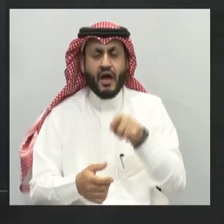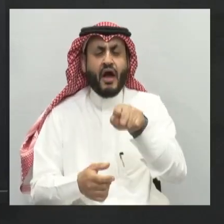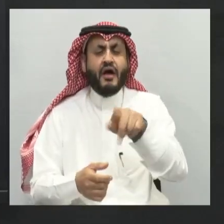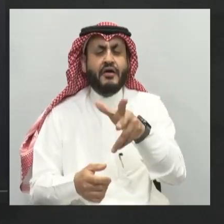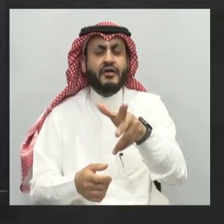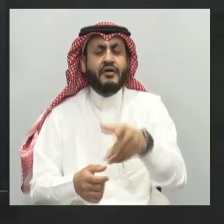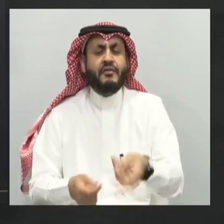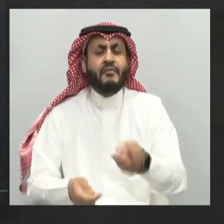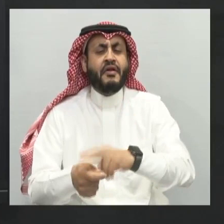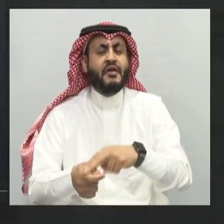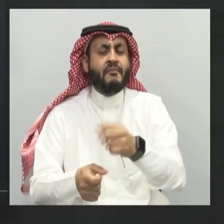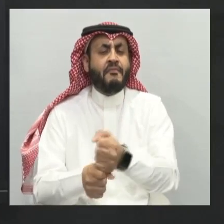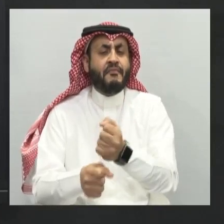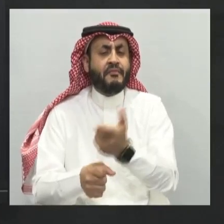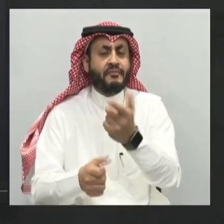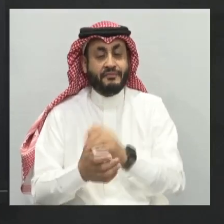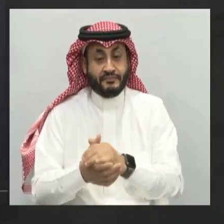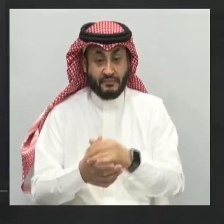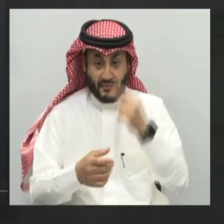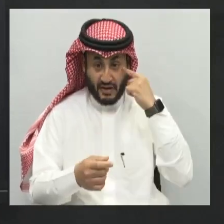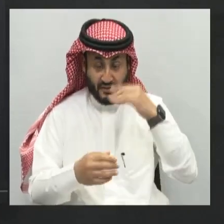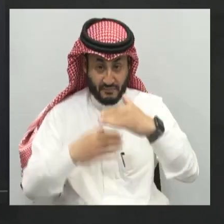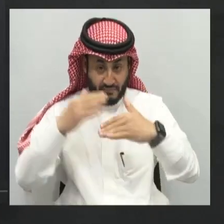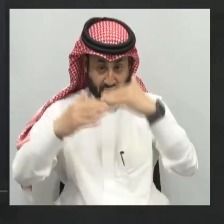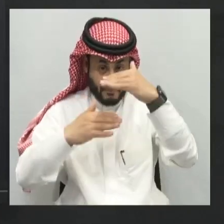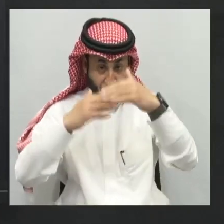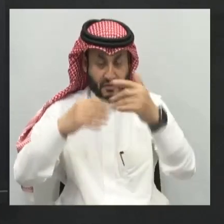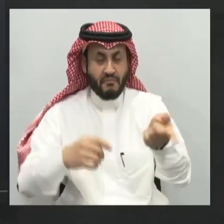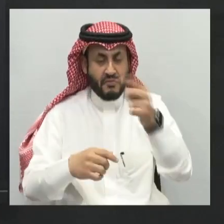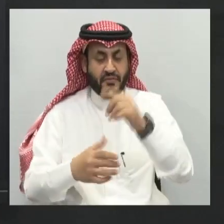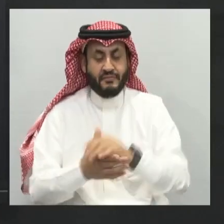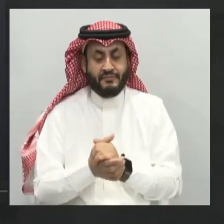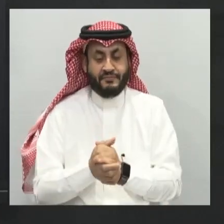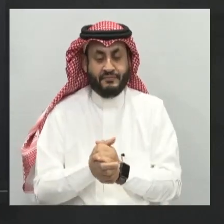what you do during your day. This will add up to when you grow up, inshallah.